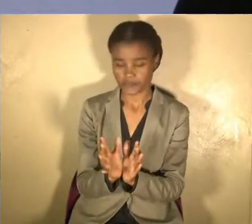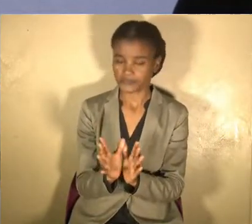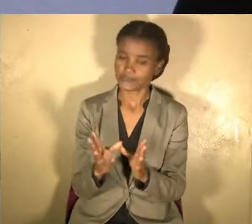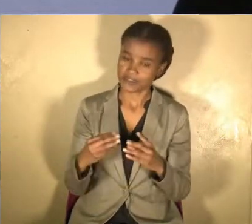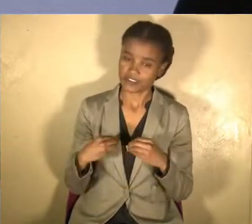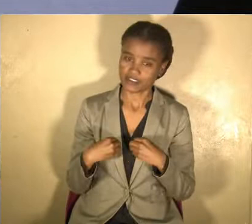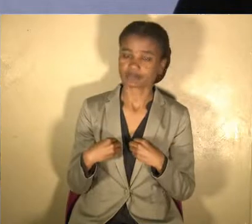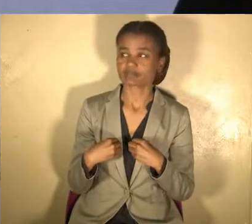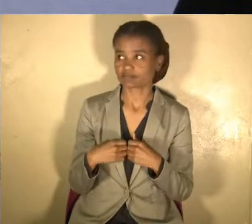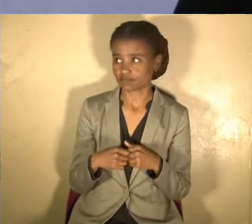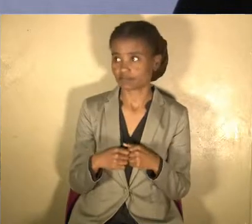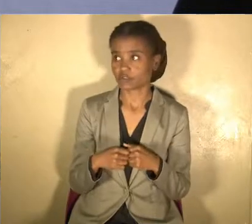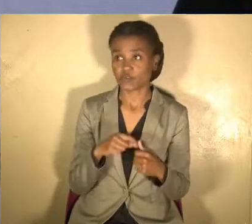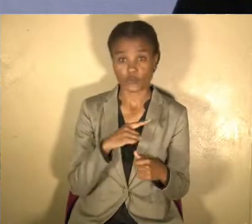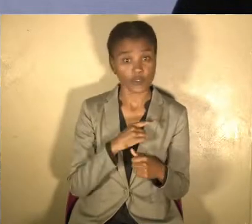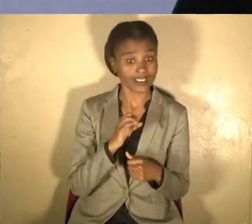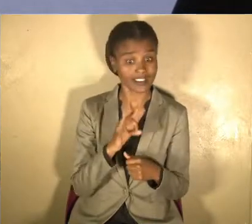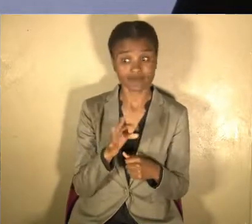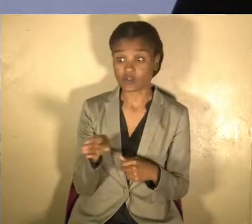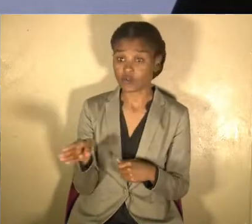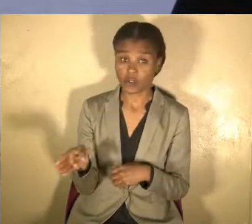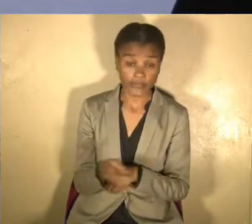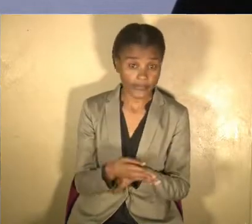this house would be in chaos.